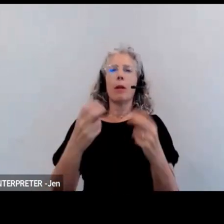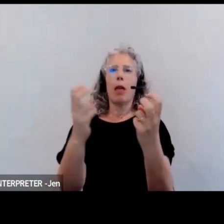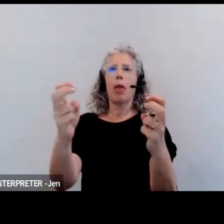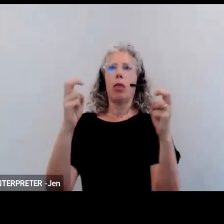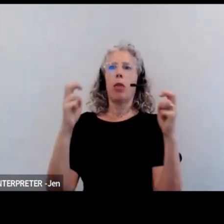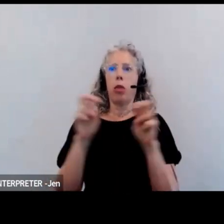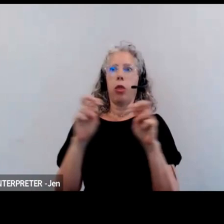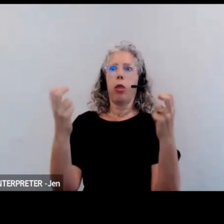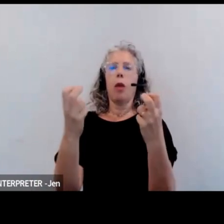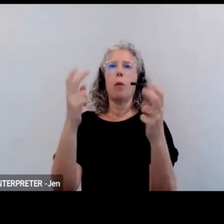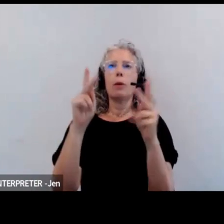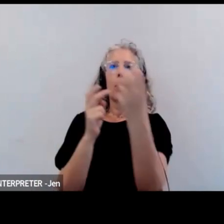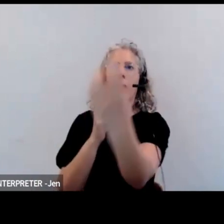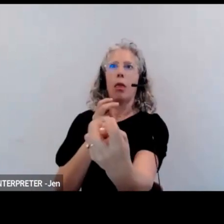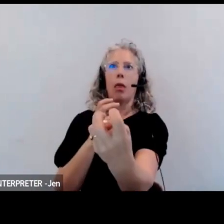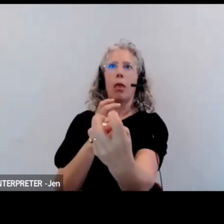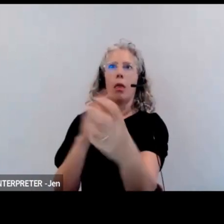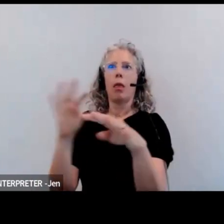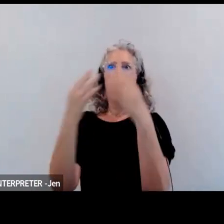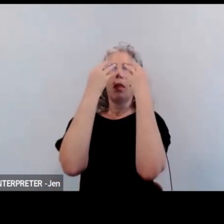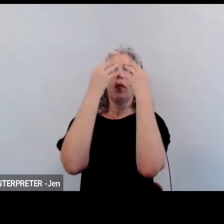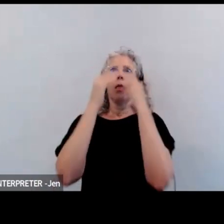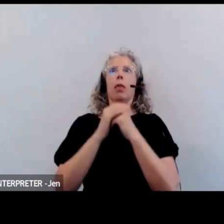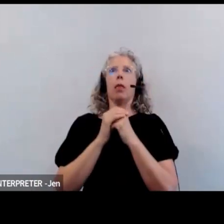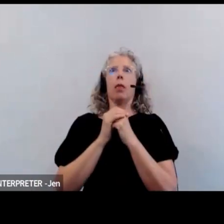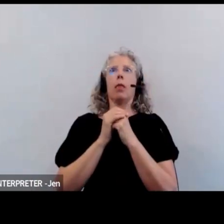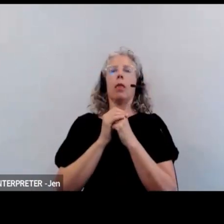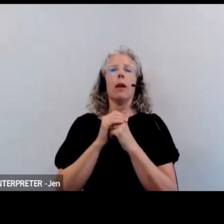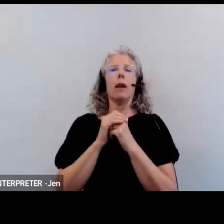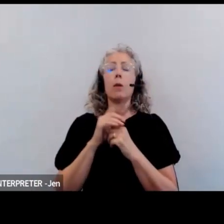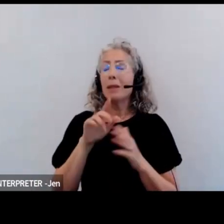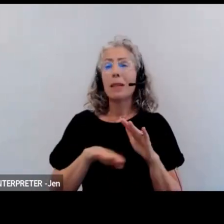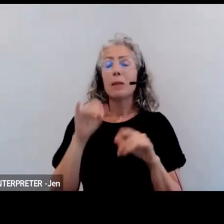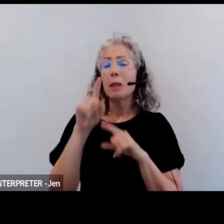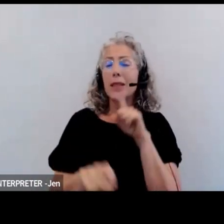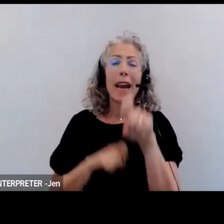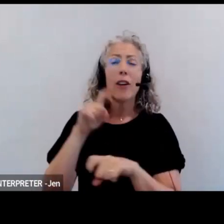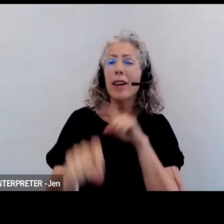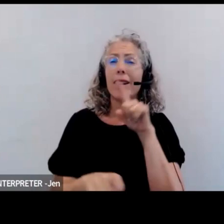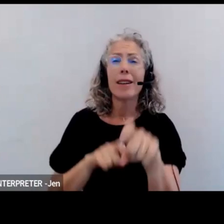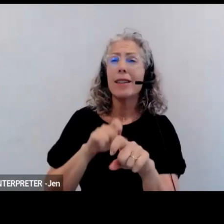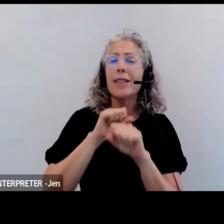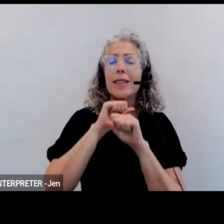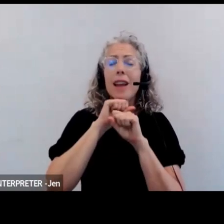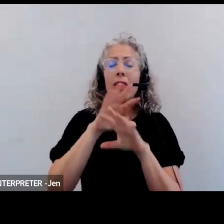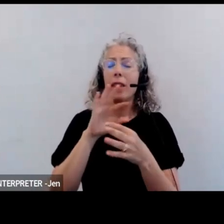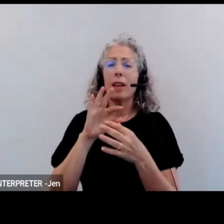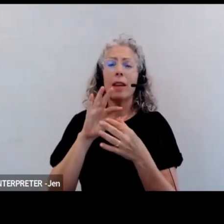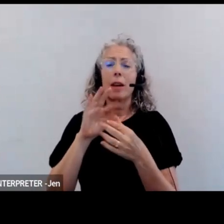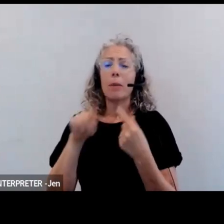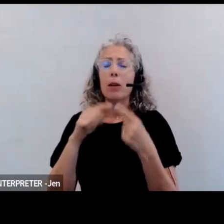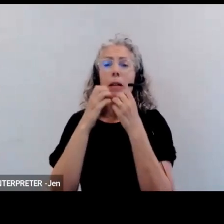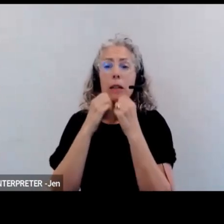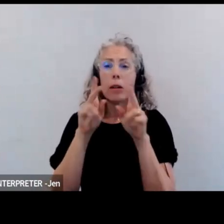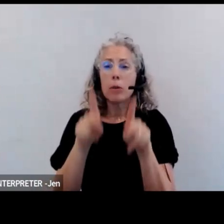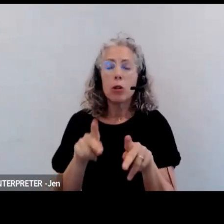people surrounding him, and he was basically being interrogated. It had nothing to do with caring about the person or